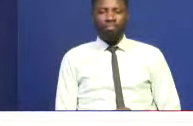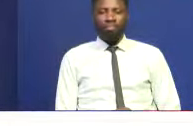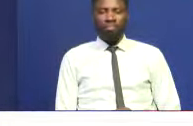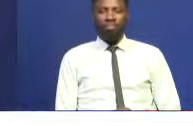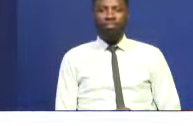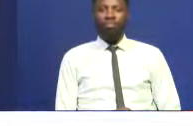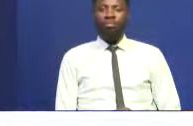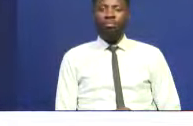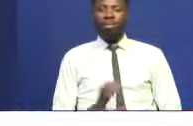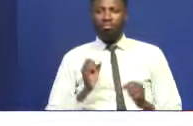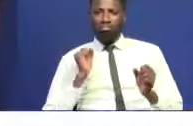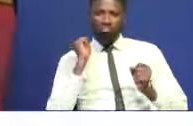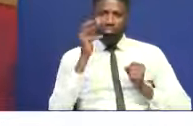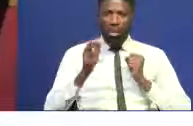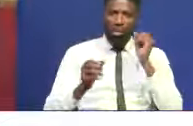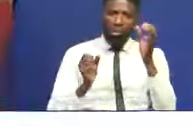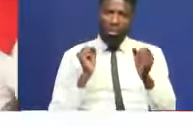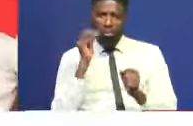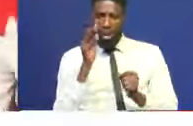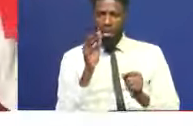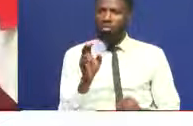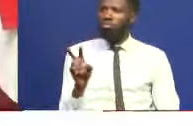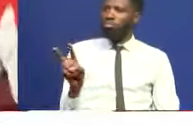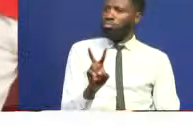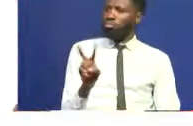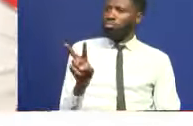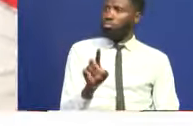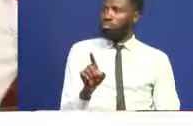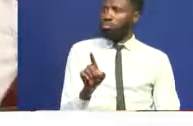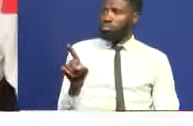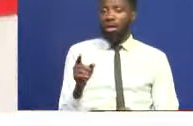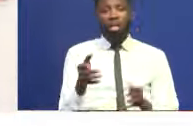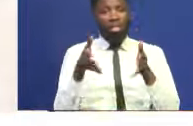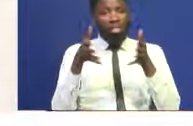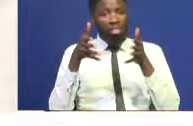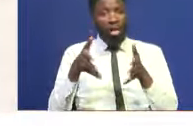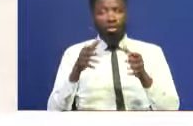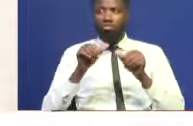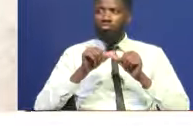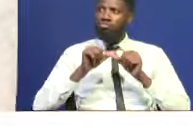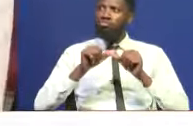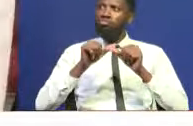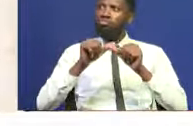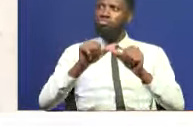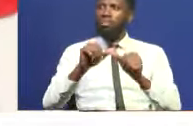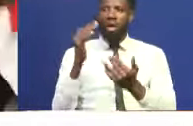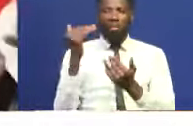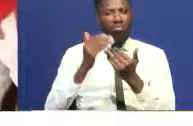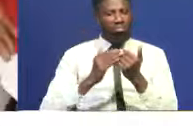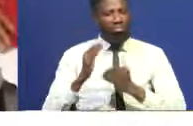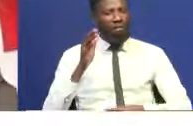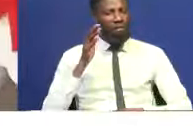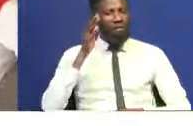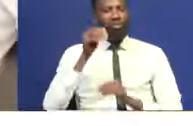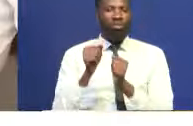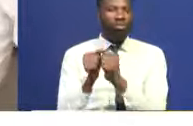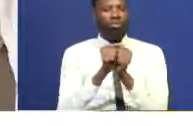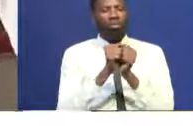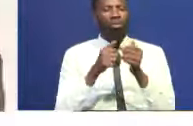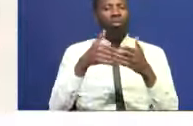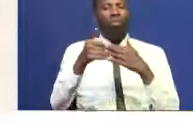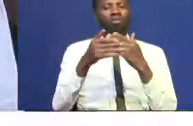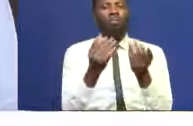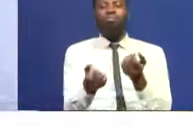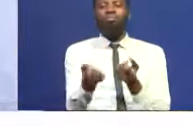However, through gestures, understanding and shared glances, the 2 have remained resilient and hope to share a future together no matter what